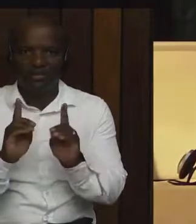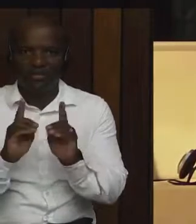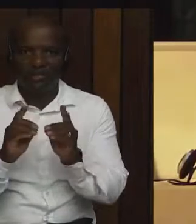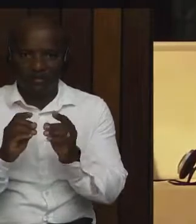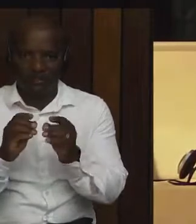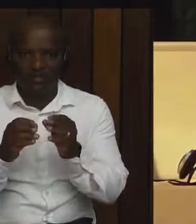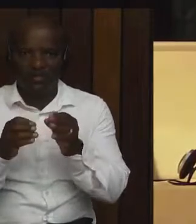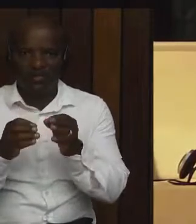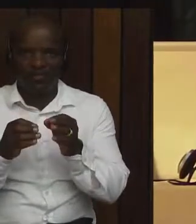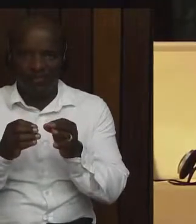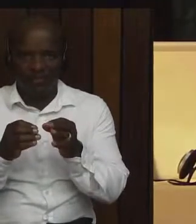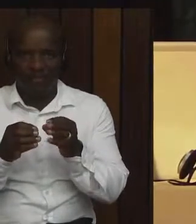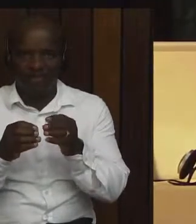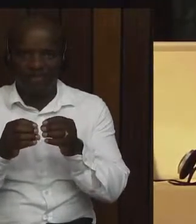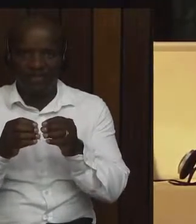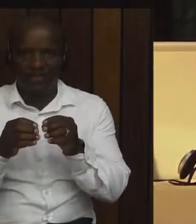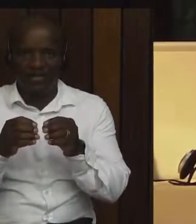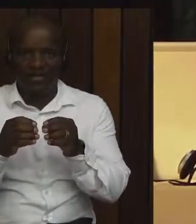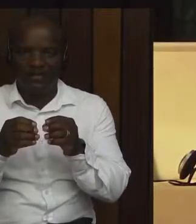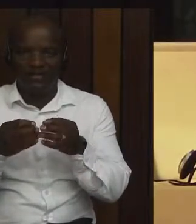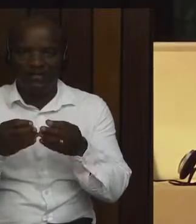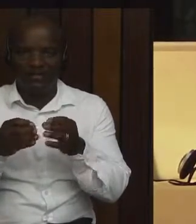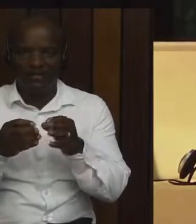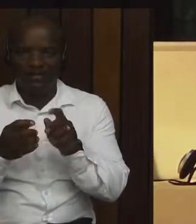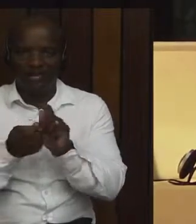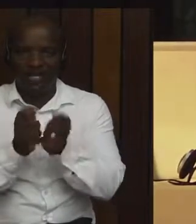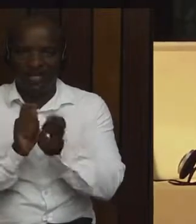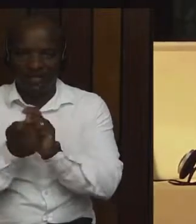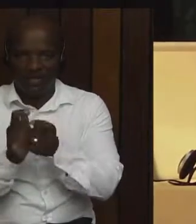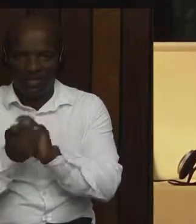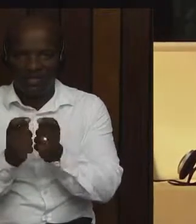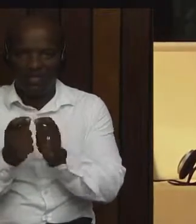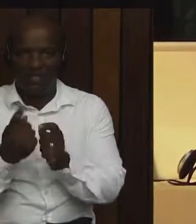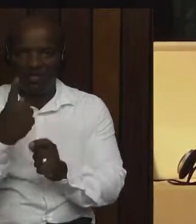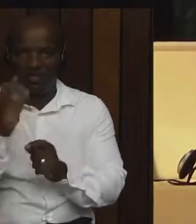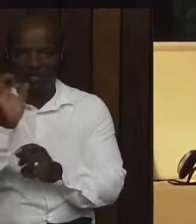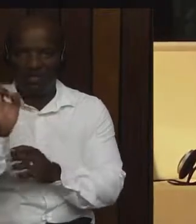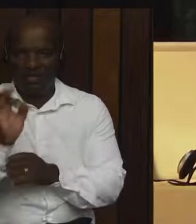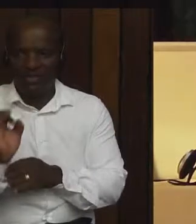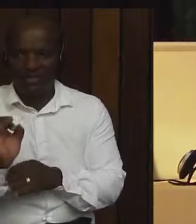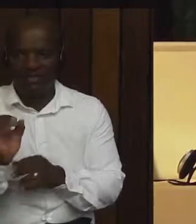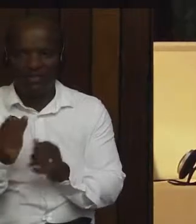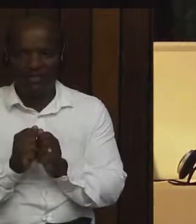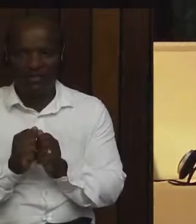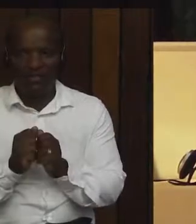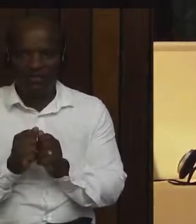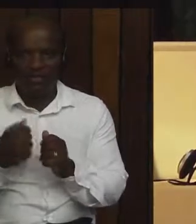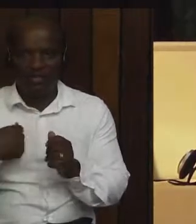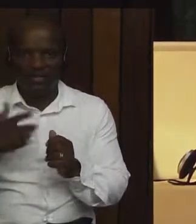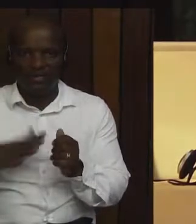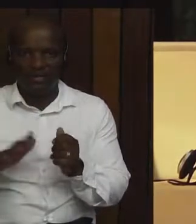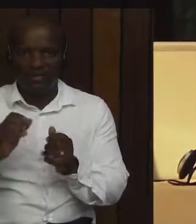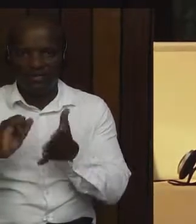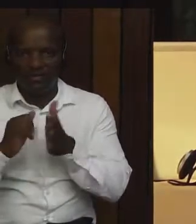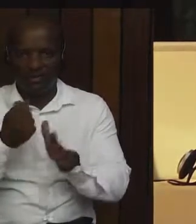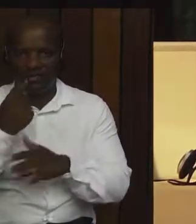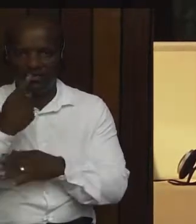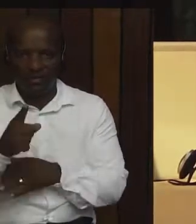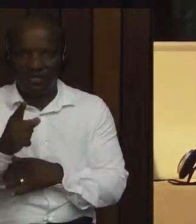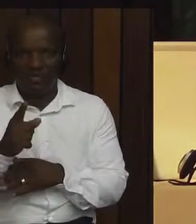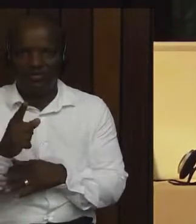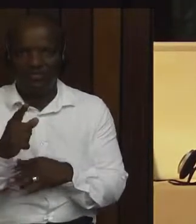adjusted downward by 1%. And just to say that